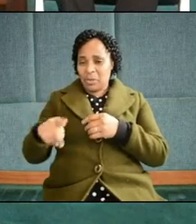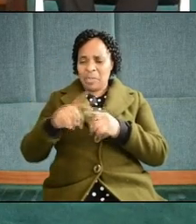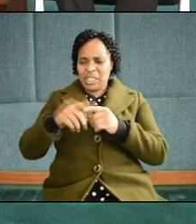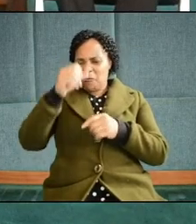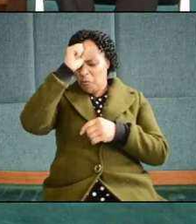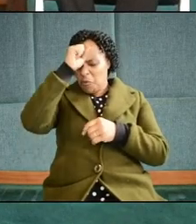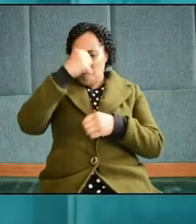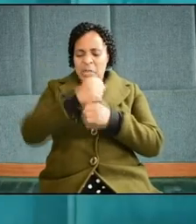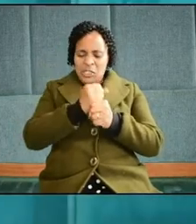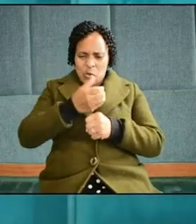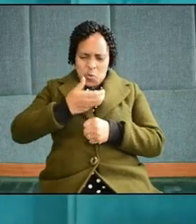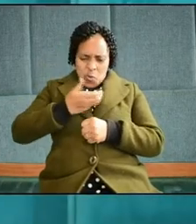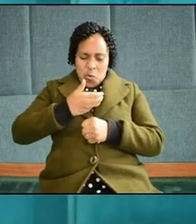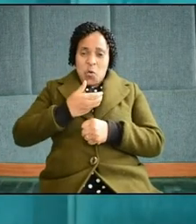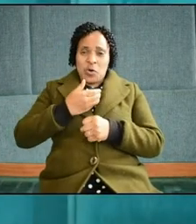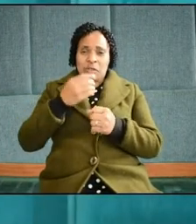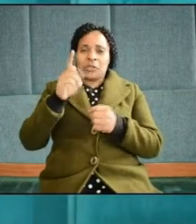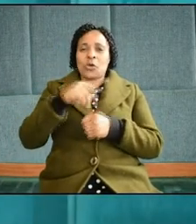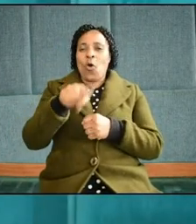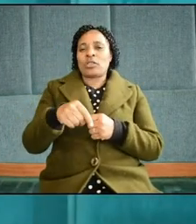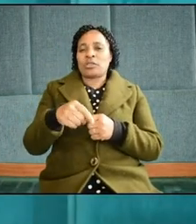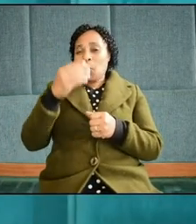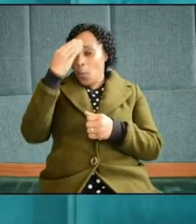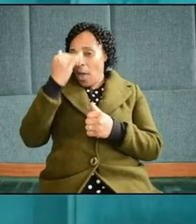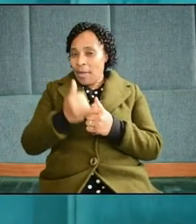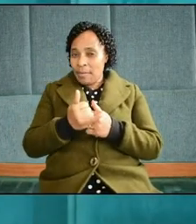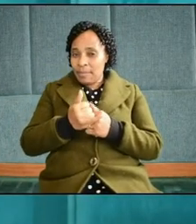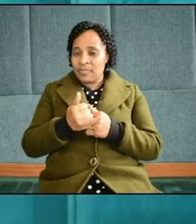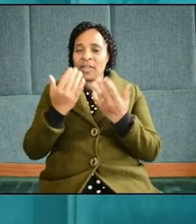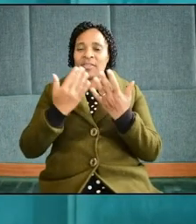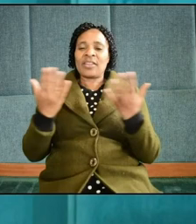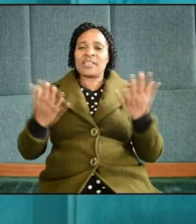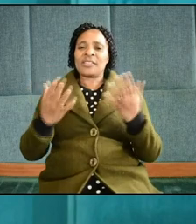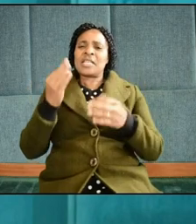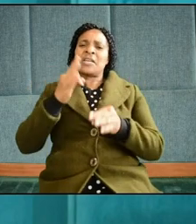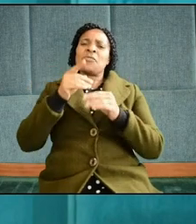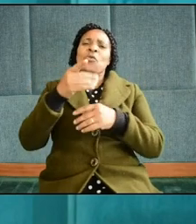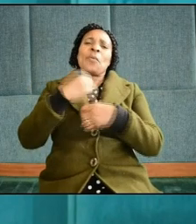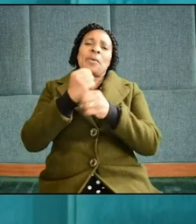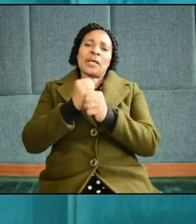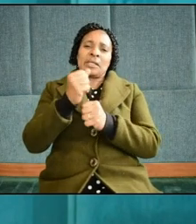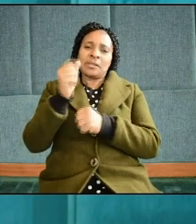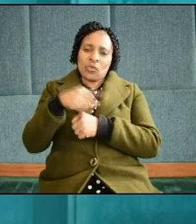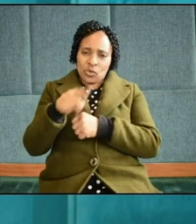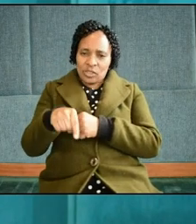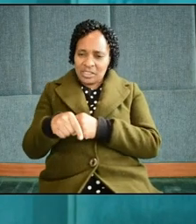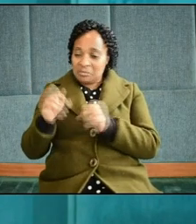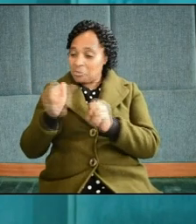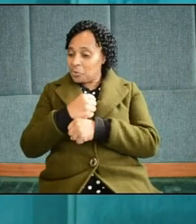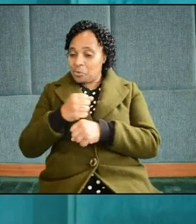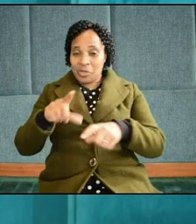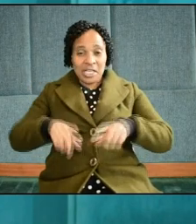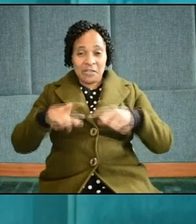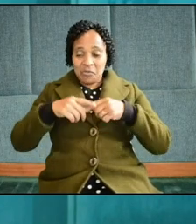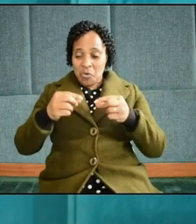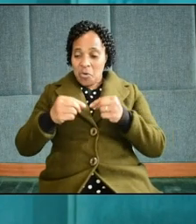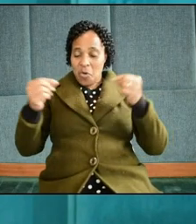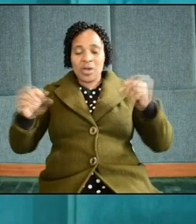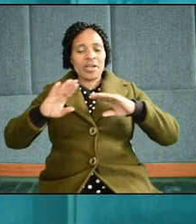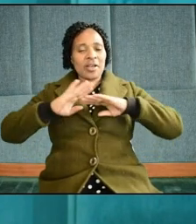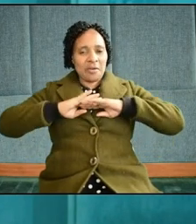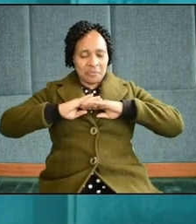mistakes. Mm. But, you know, there are things that if you make the mistakes, you might never live long enough